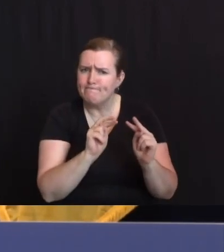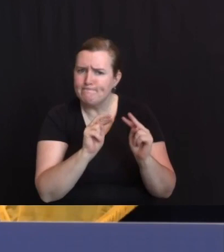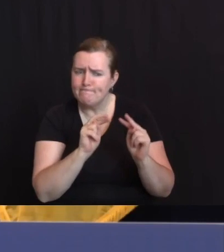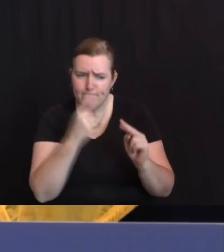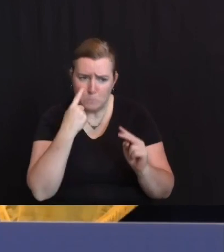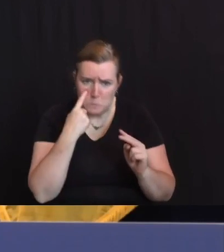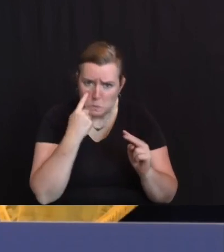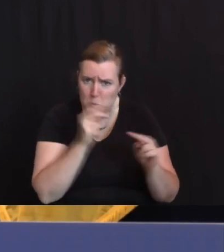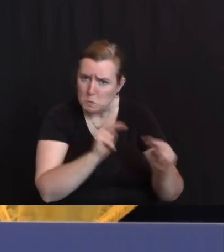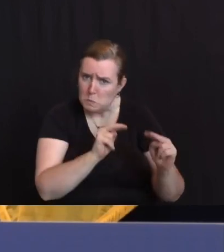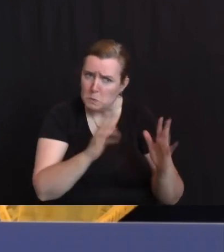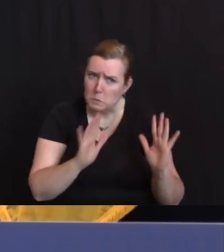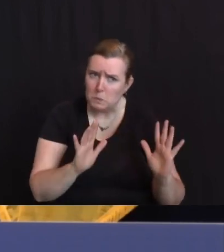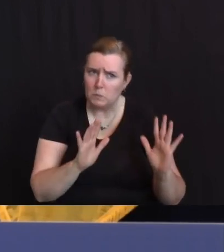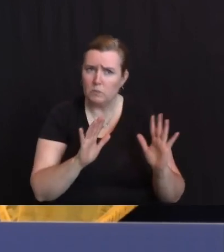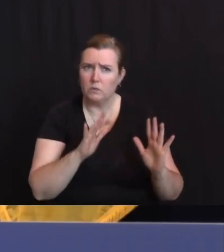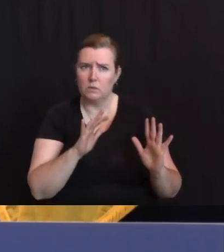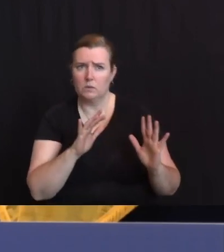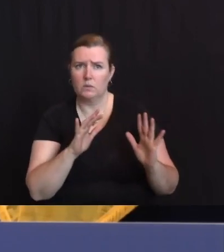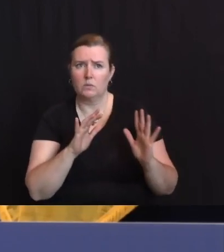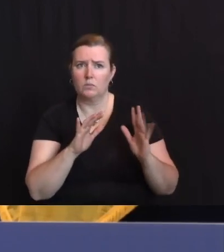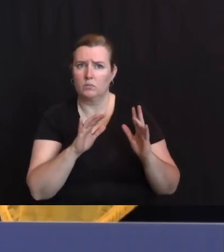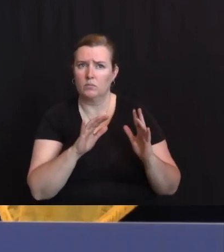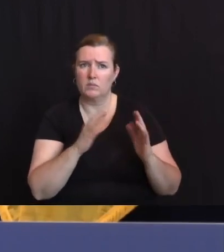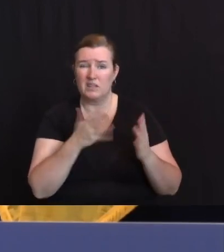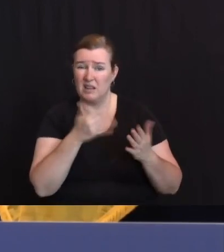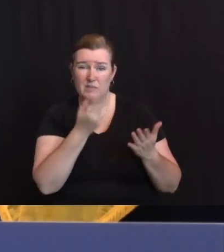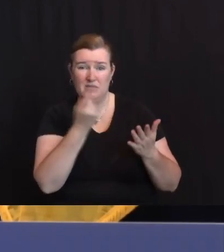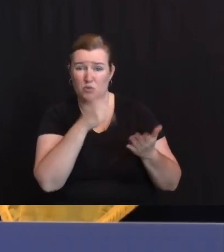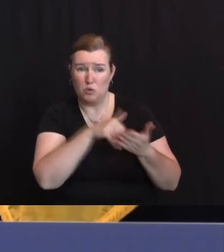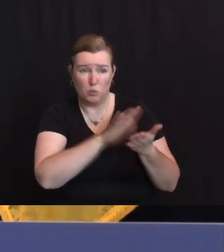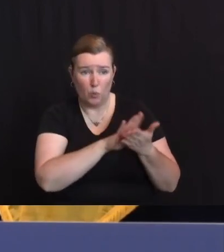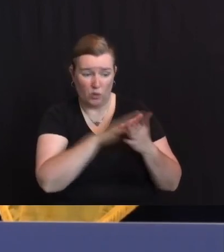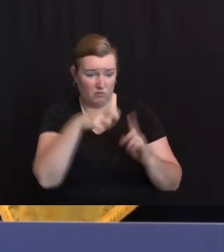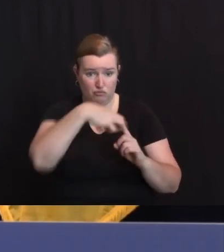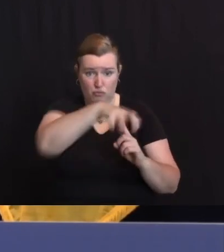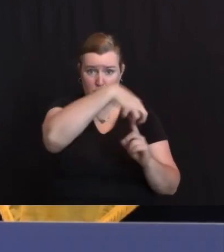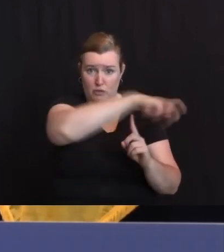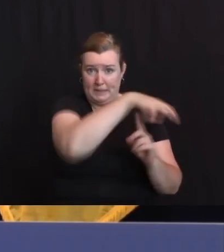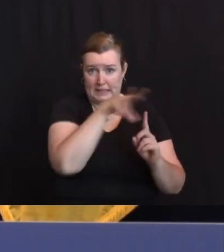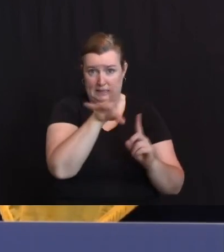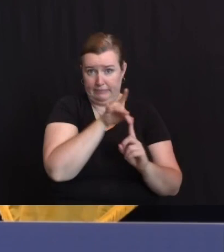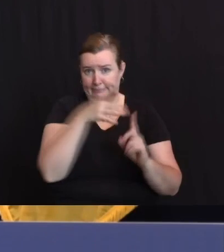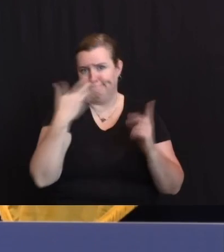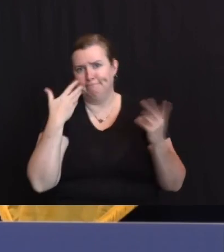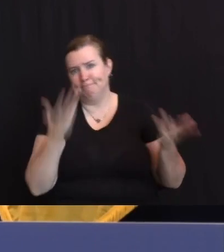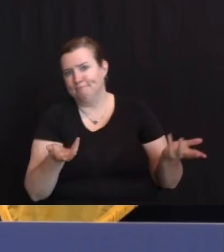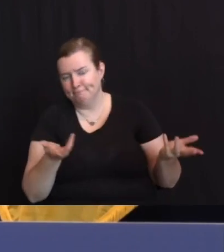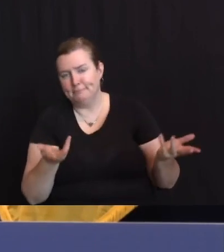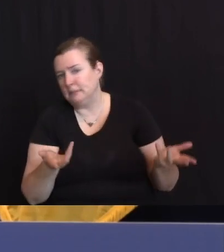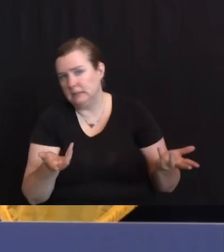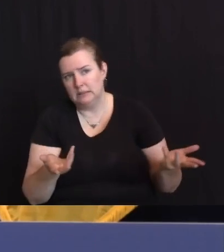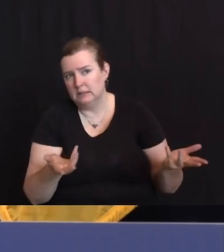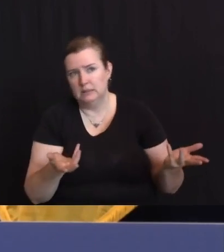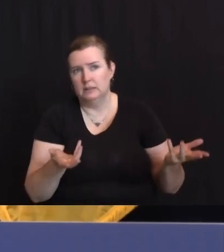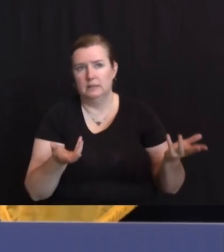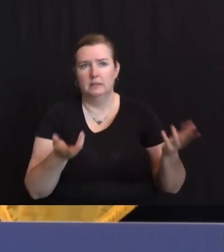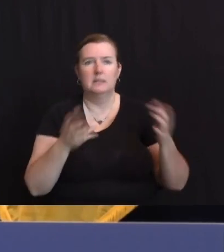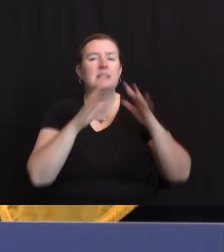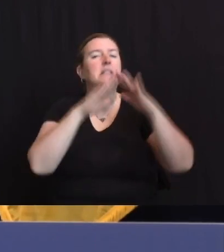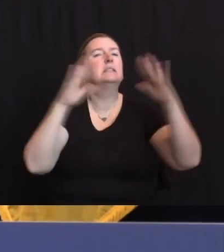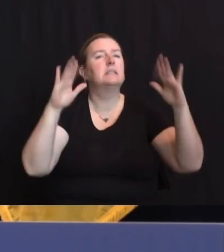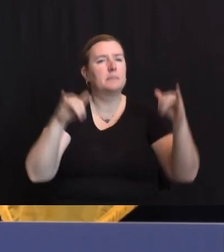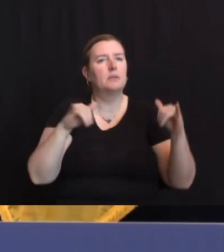if we determine that there is any, you'll be the first to hear from us. But the system is working in the sense of if